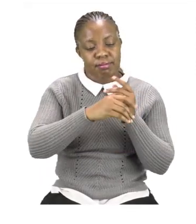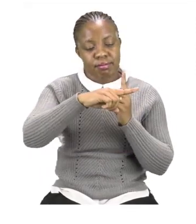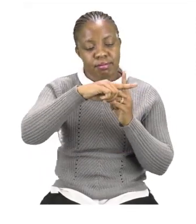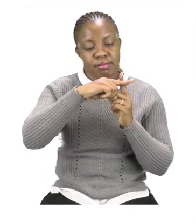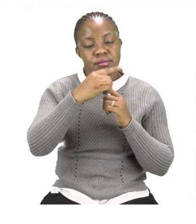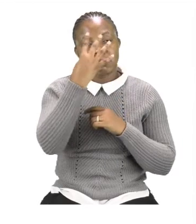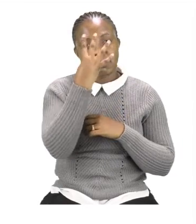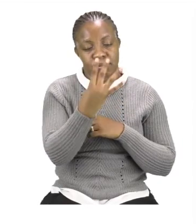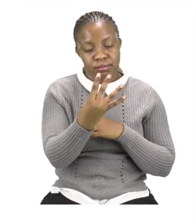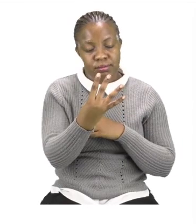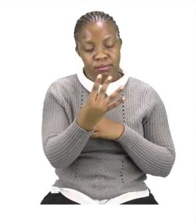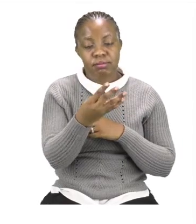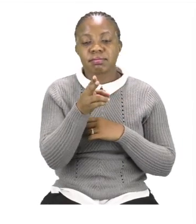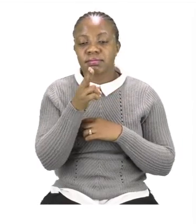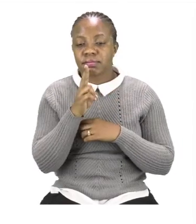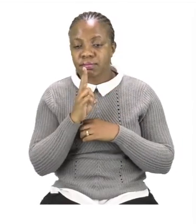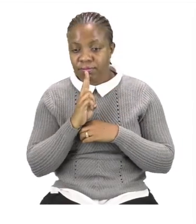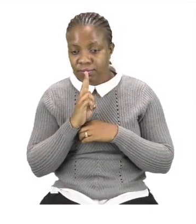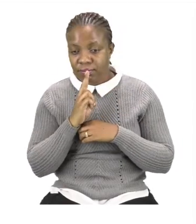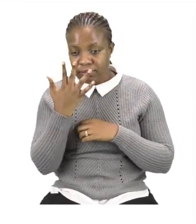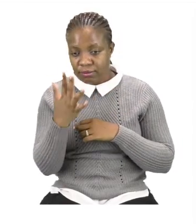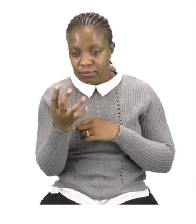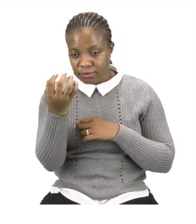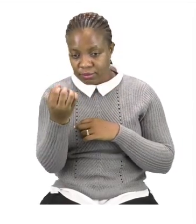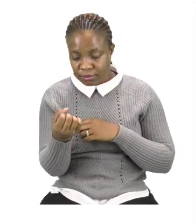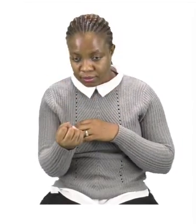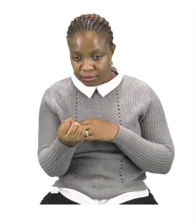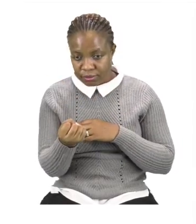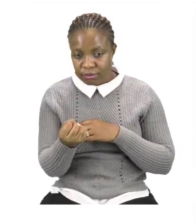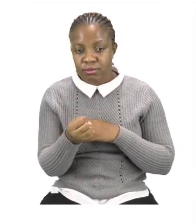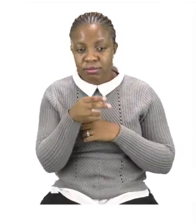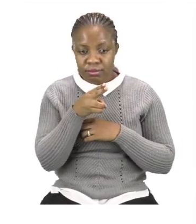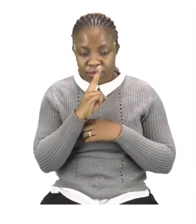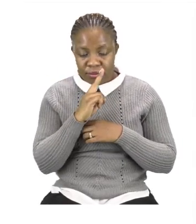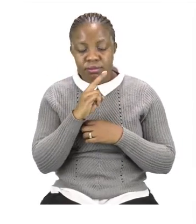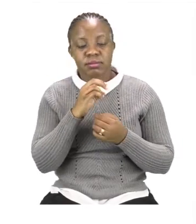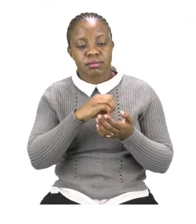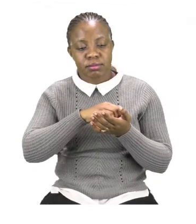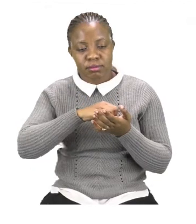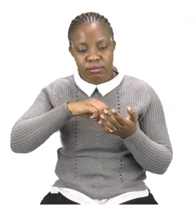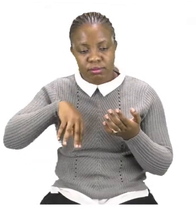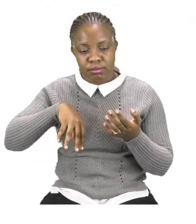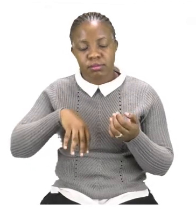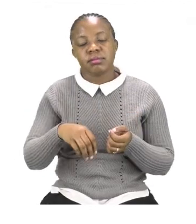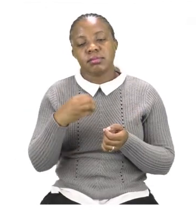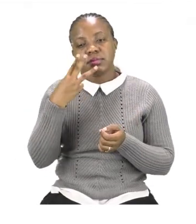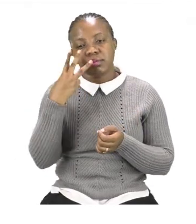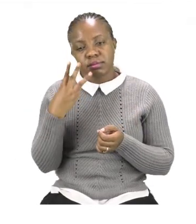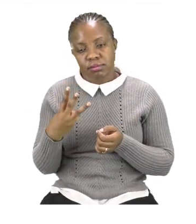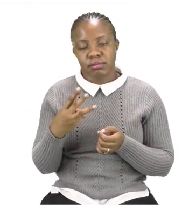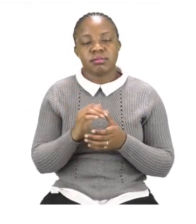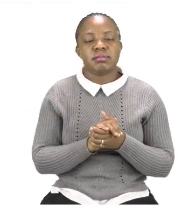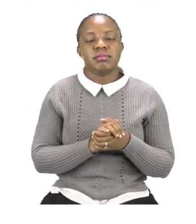answer that you get, you're going to subtract 3 from that answer. And then you